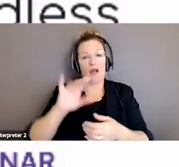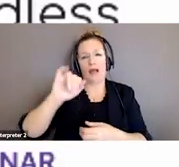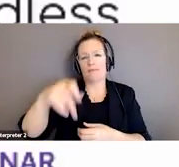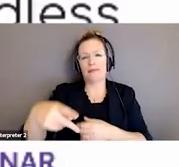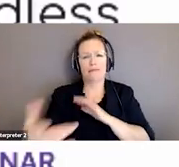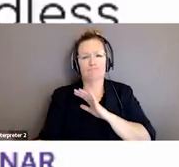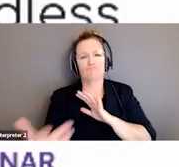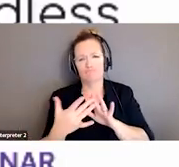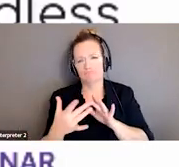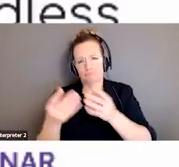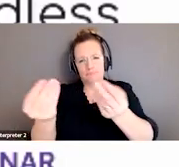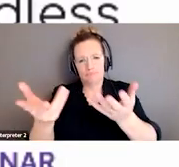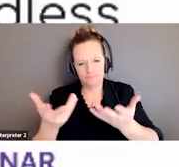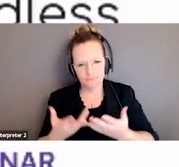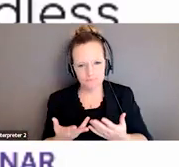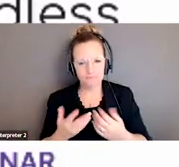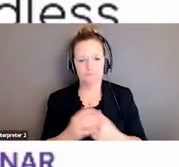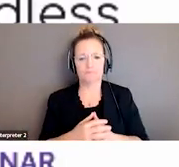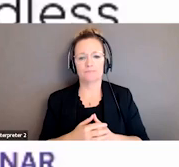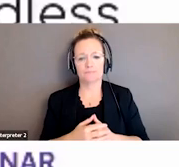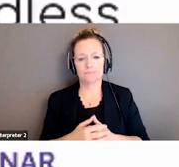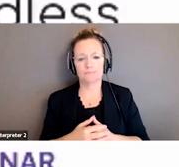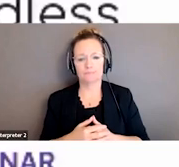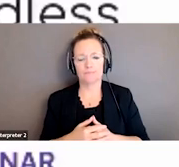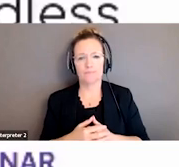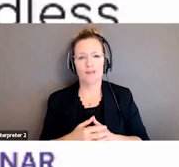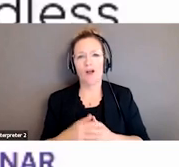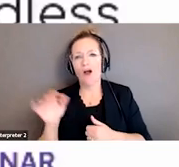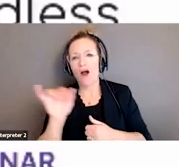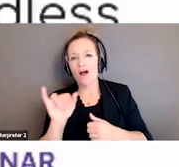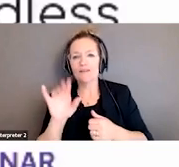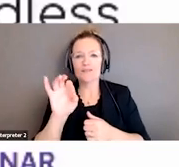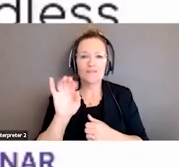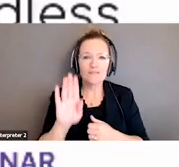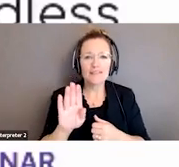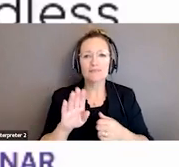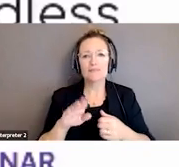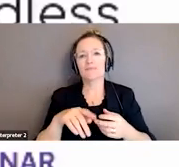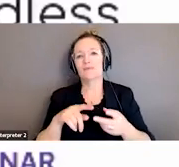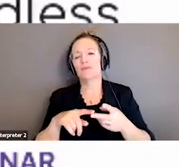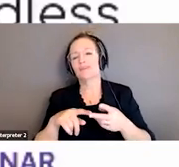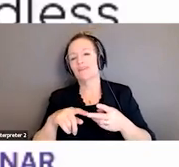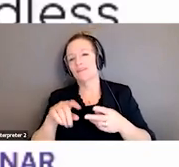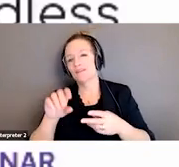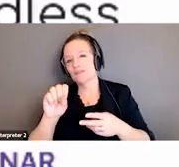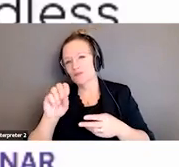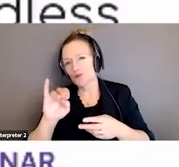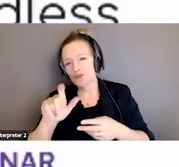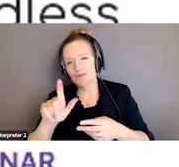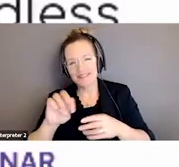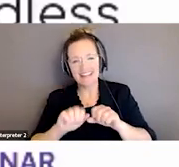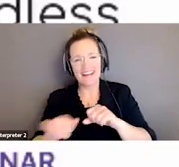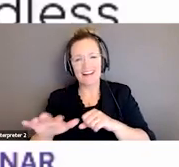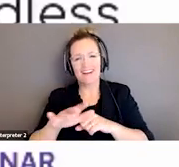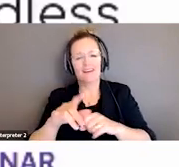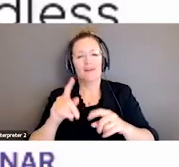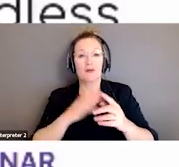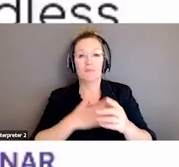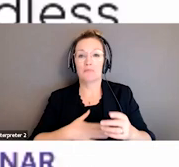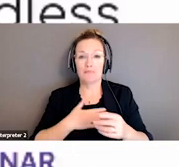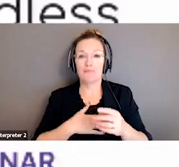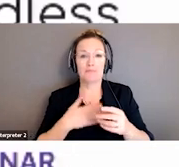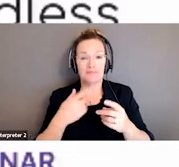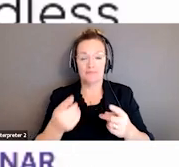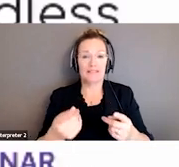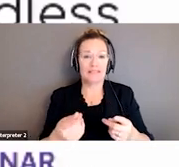us know. Feel free to follow us on social media too, and post about your experience with us